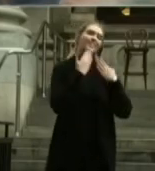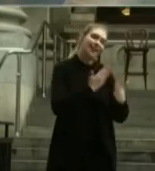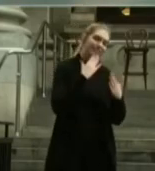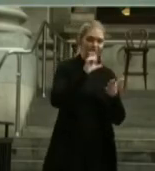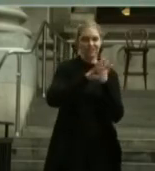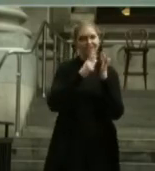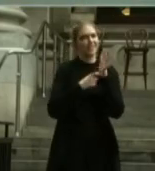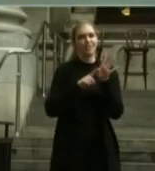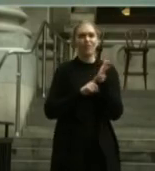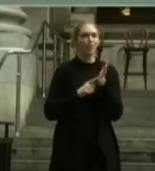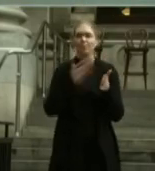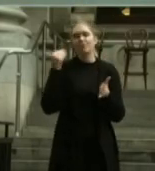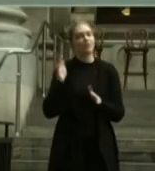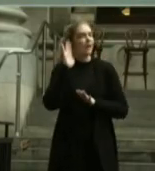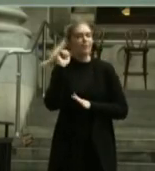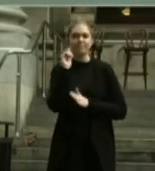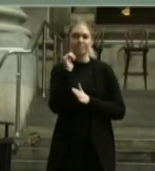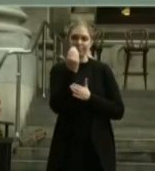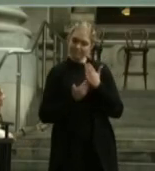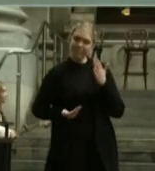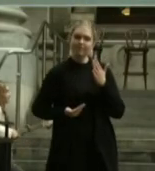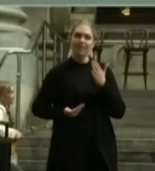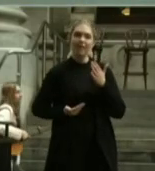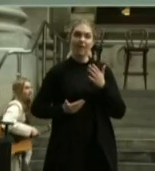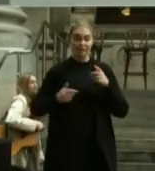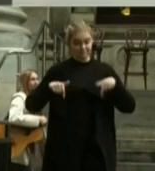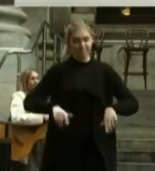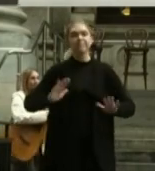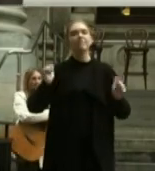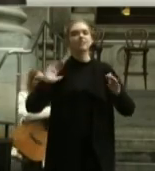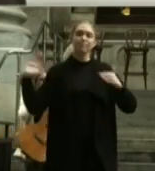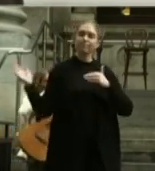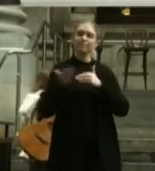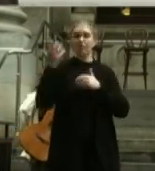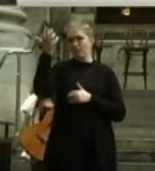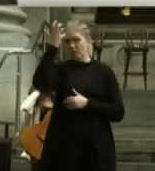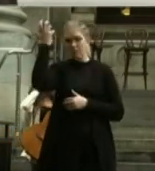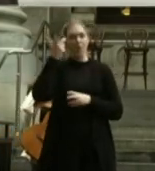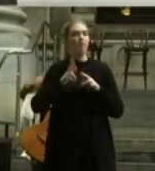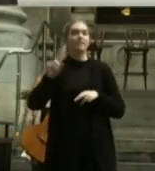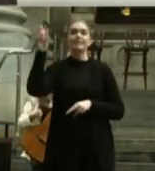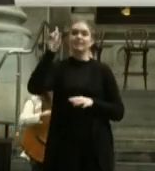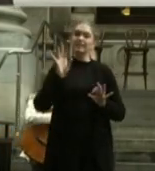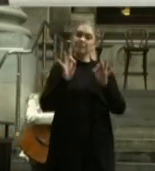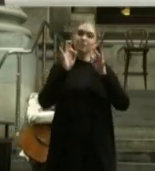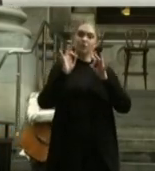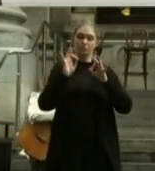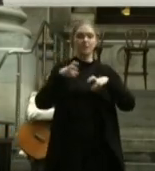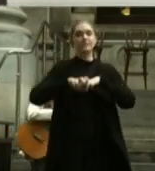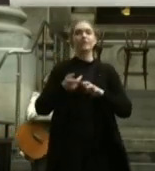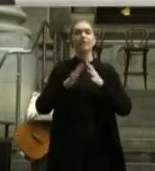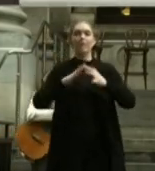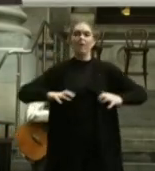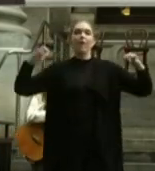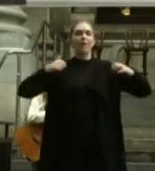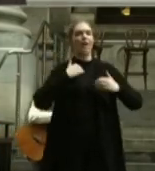Thank you, Cheryl. So beautiful to hear those words. Ladies and gentlemen, this concludes the formalities of today's special sitting of Parliament. I